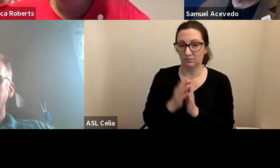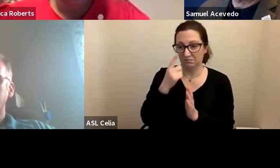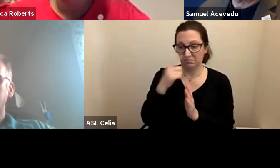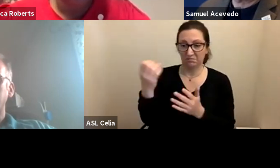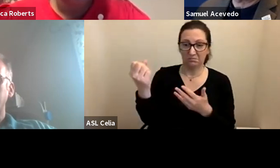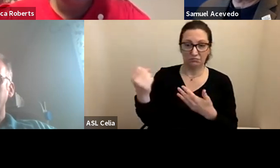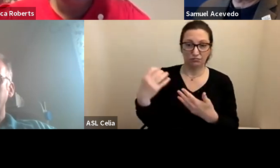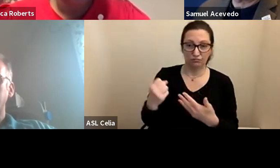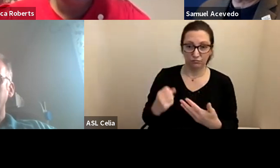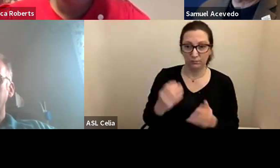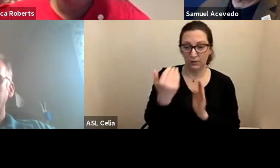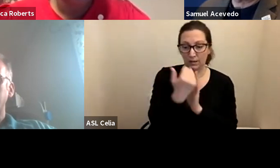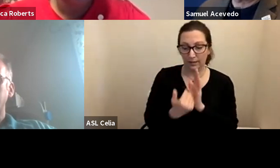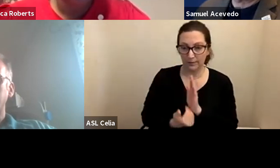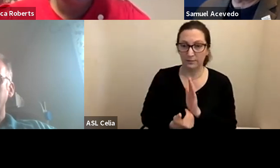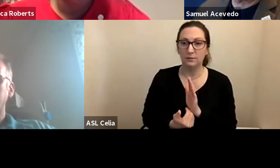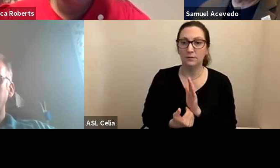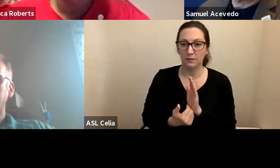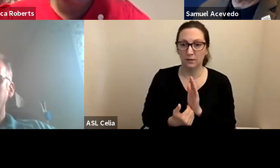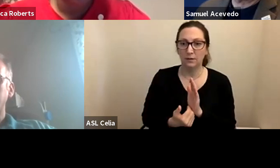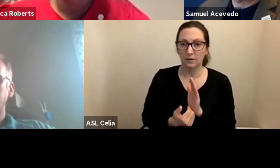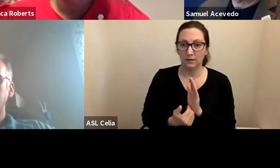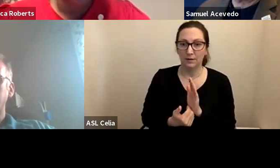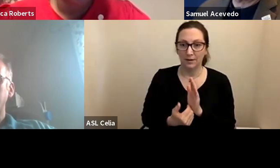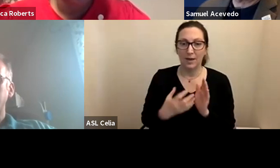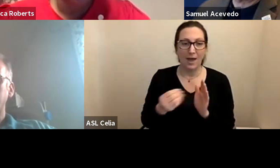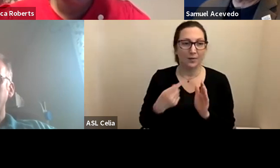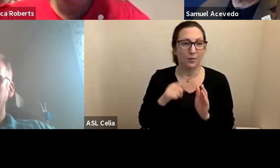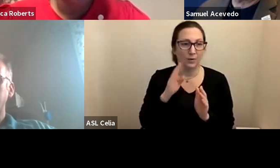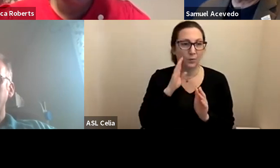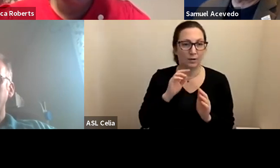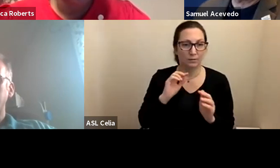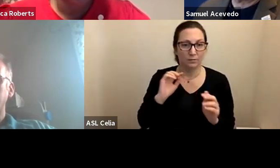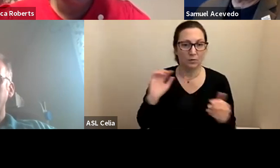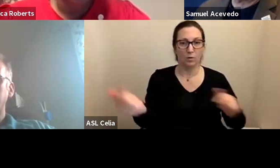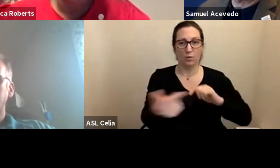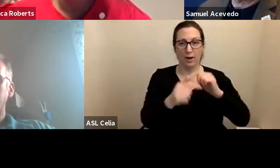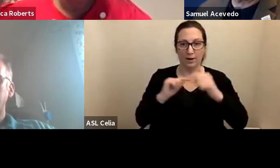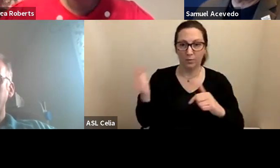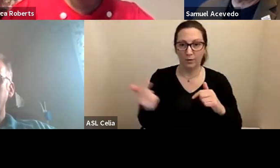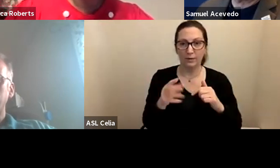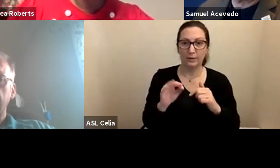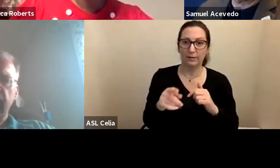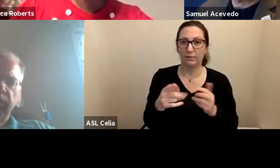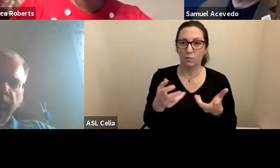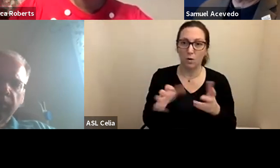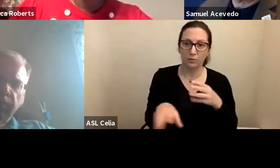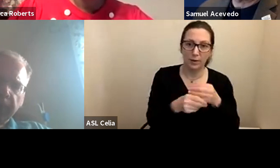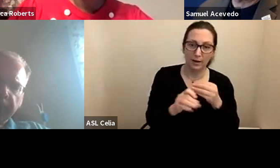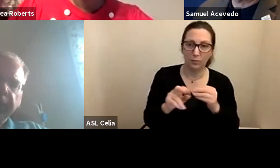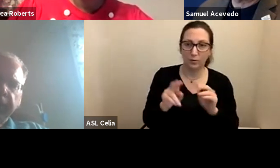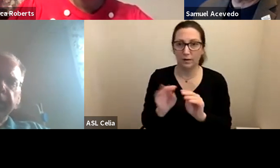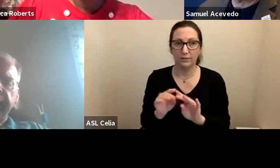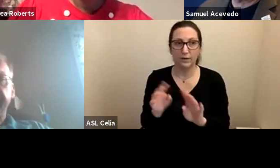then we can, we'll just in an orderly way, we'll go around if folks have additions or